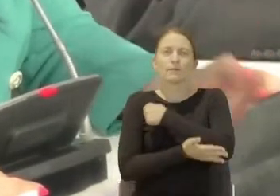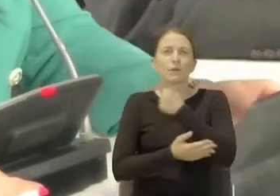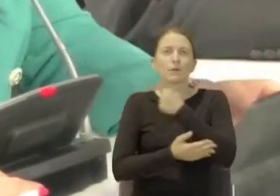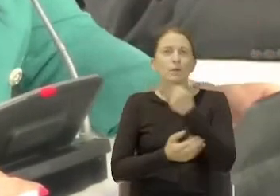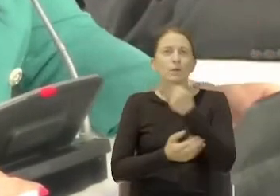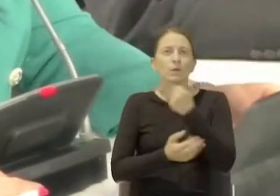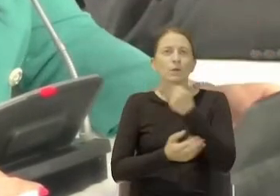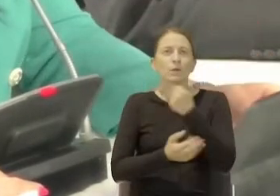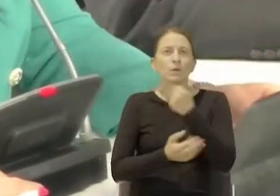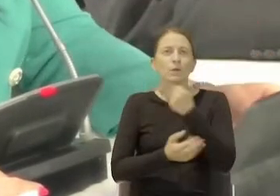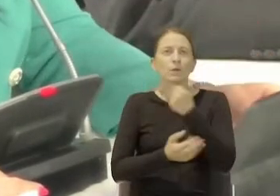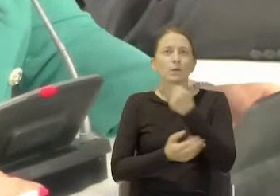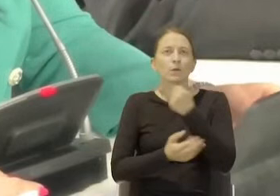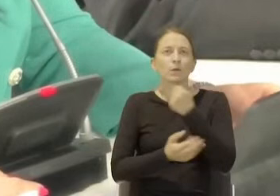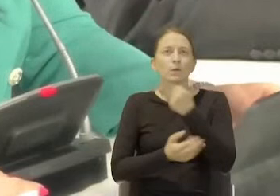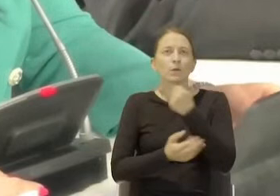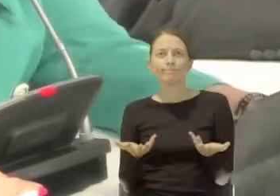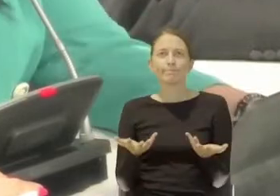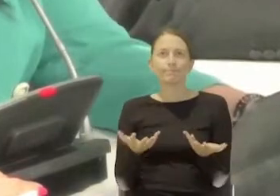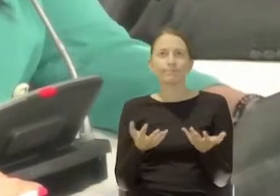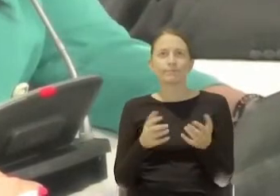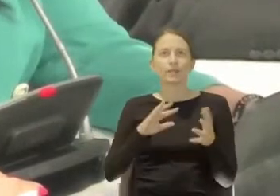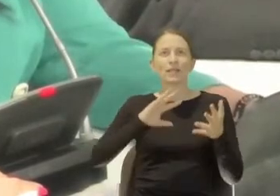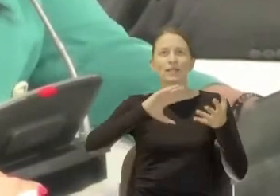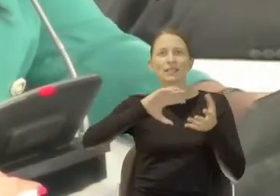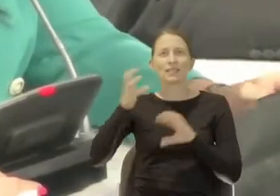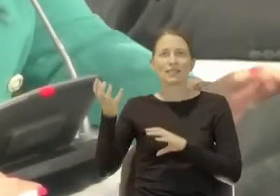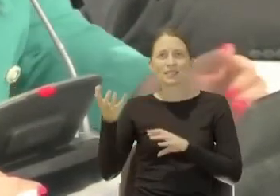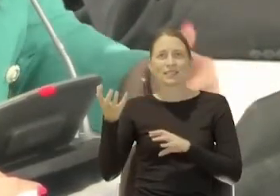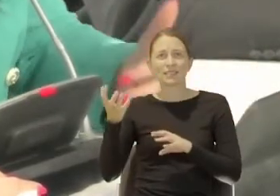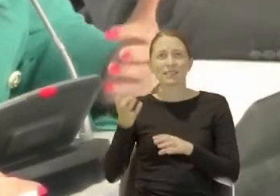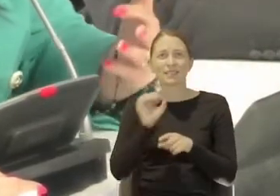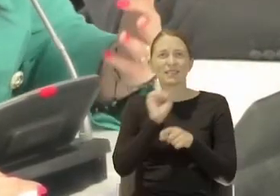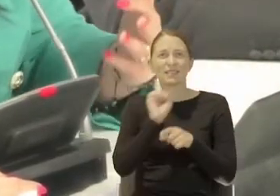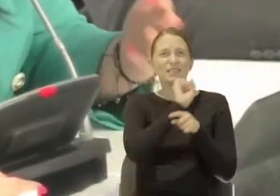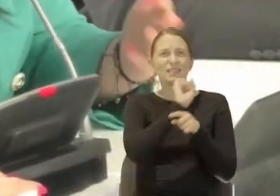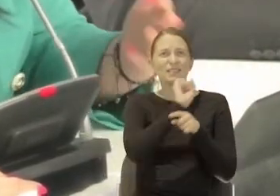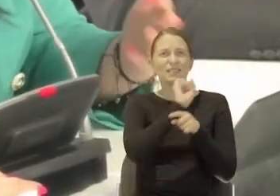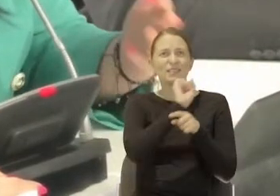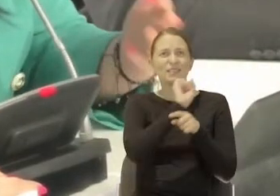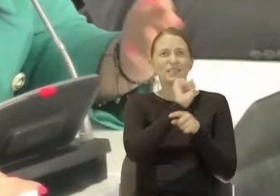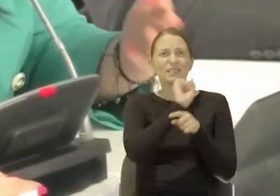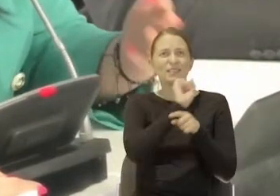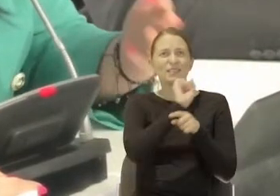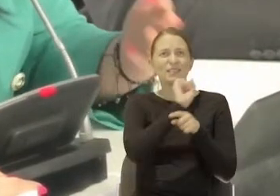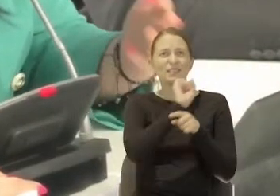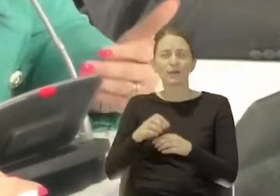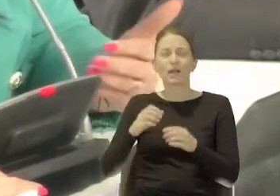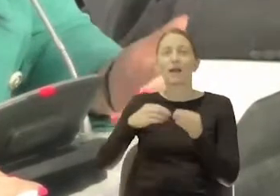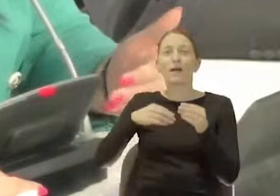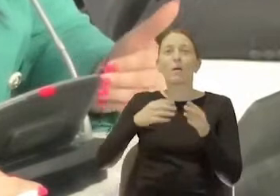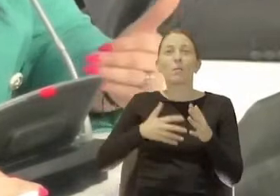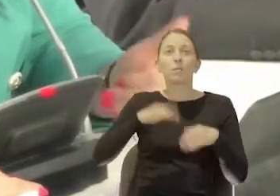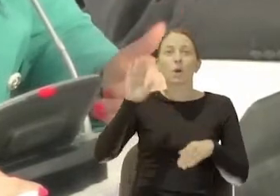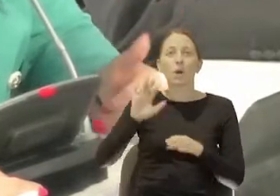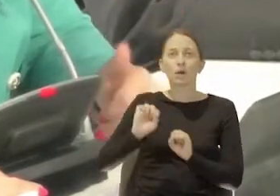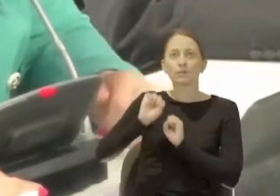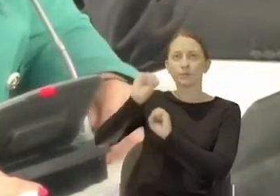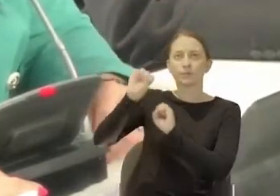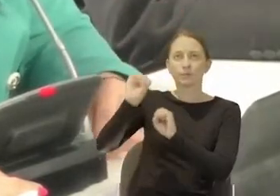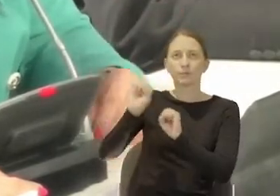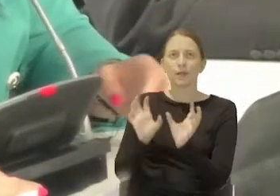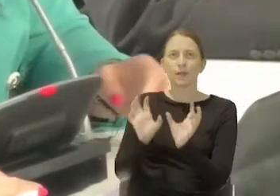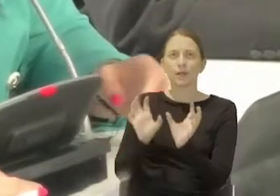their resilience. Cities are the most vulnerable areas as regards